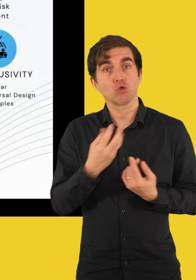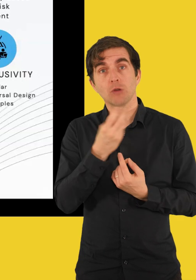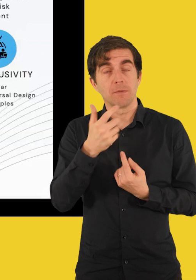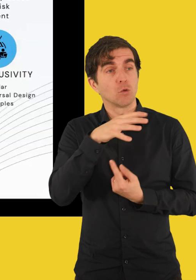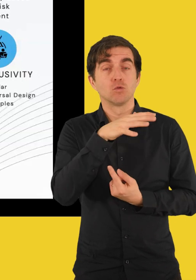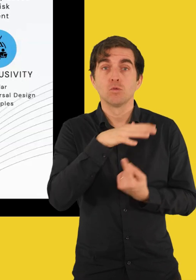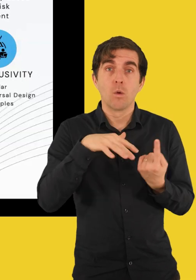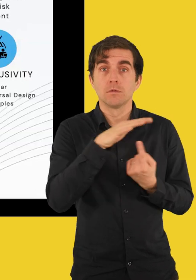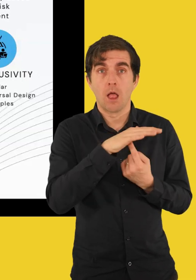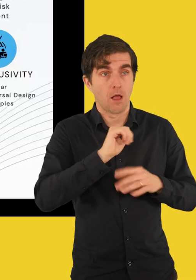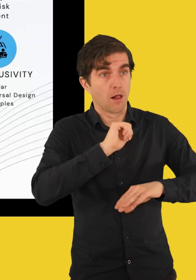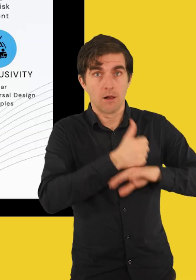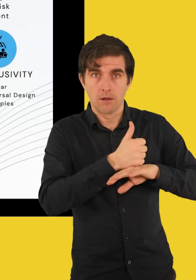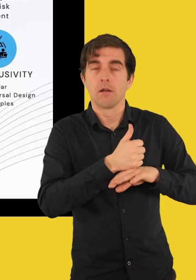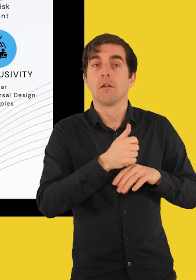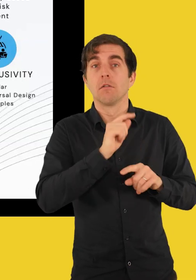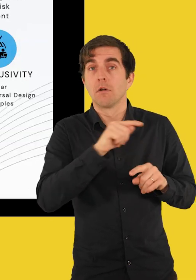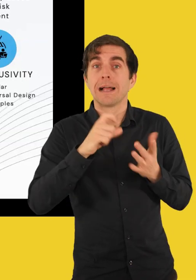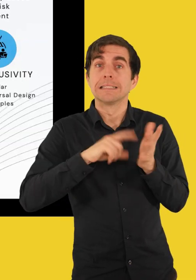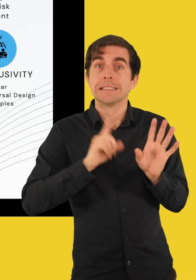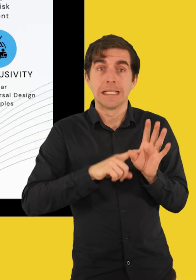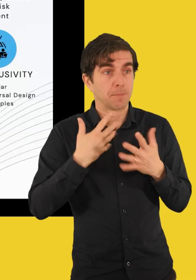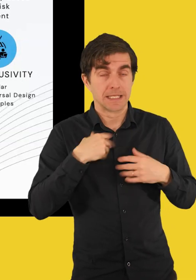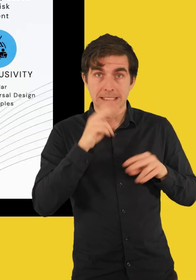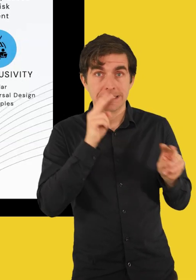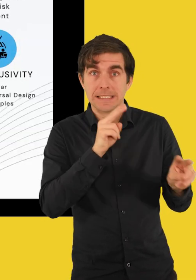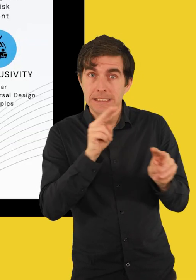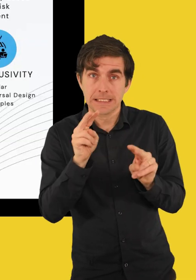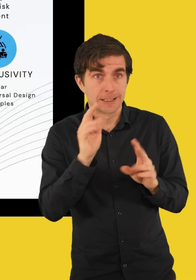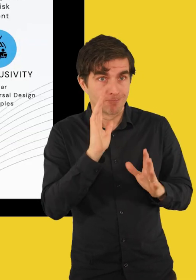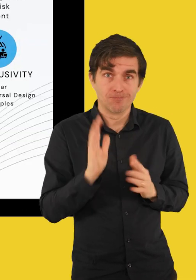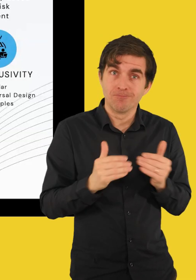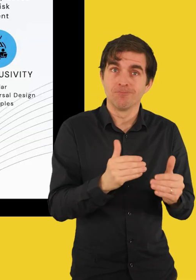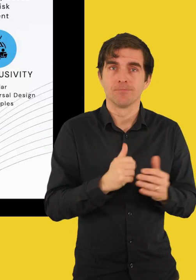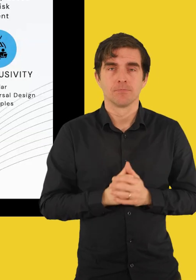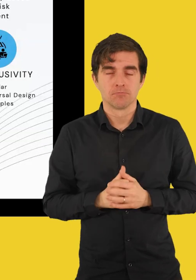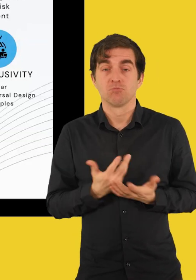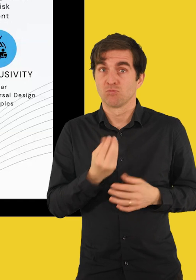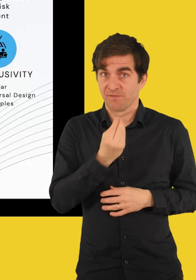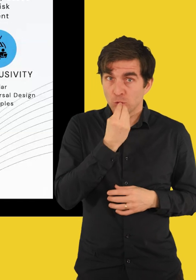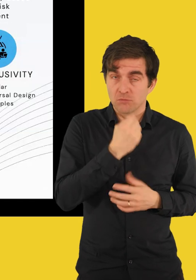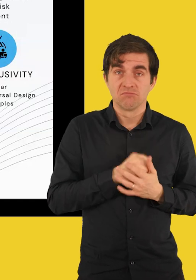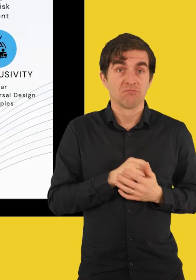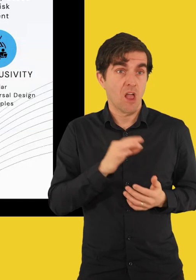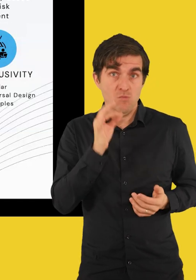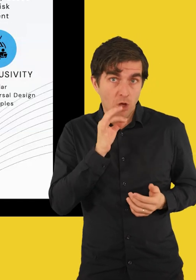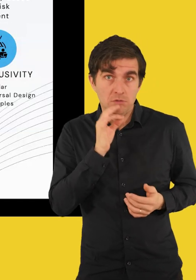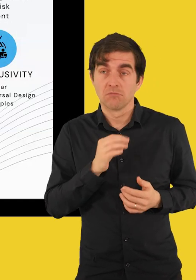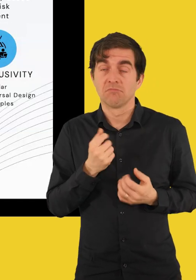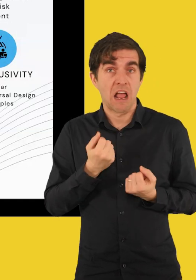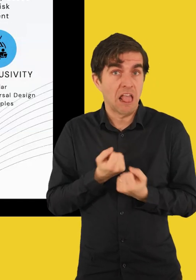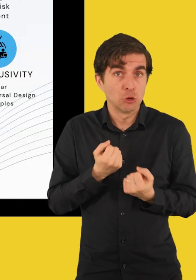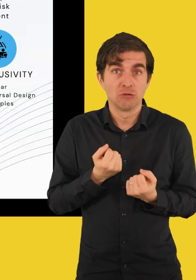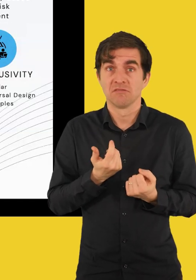And some of the social foundation indicators, like some other cities that we have seen, food, water, energy, and all